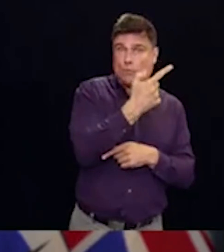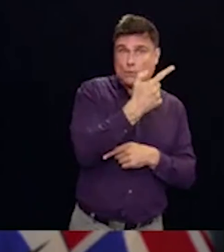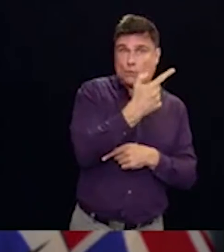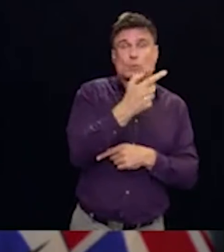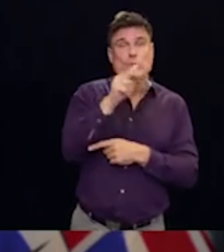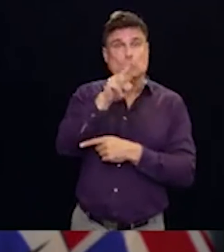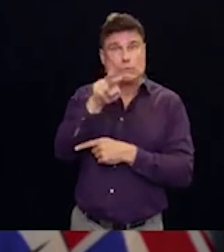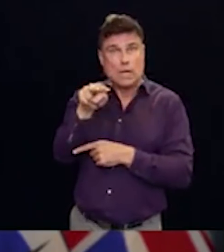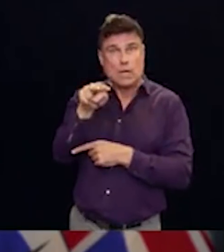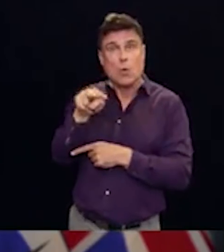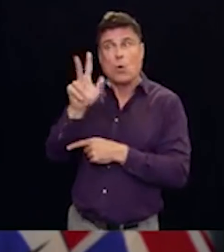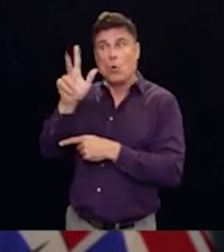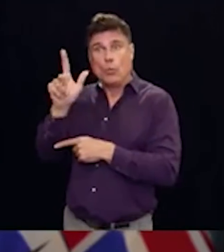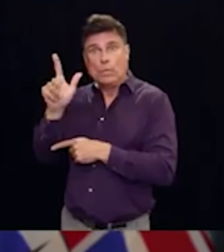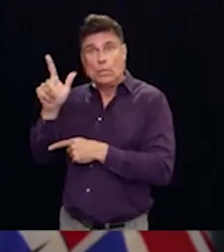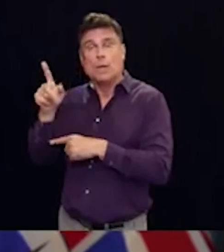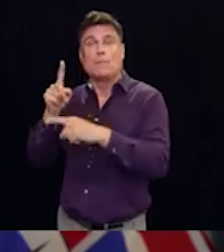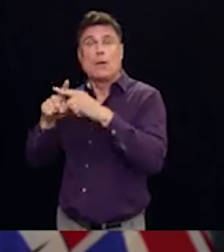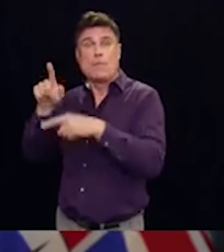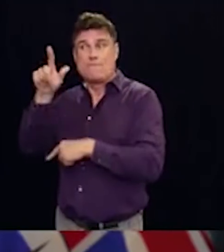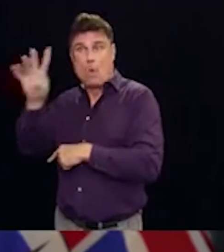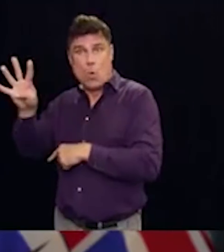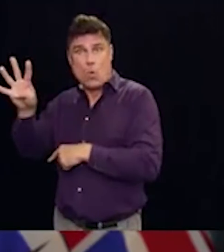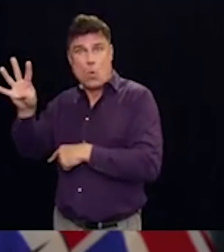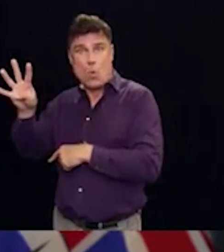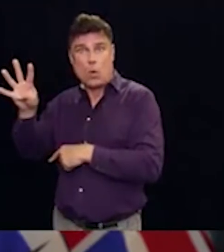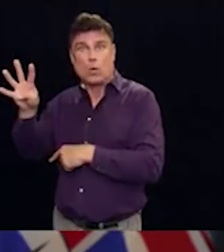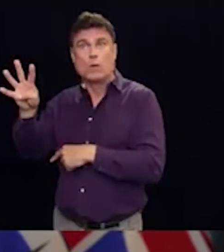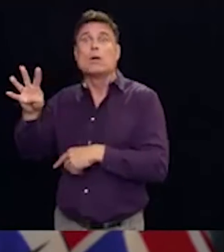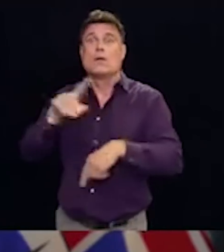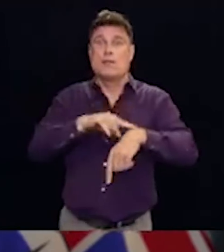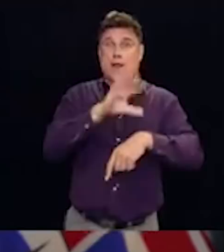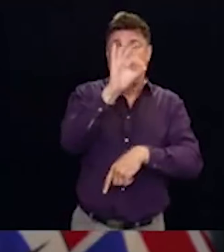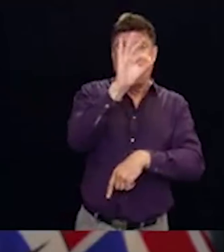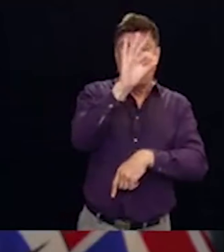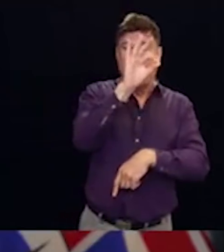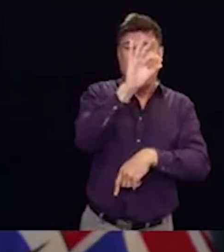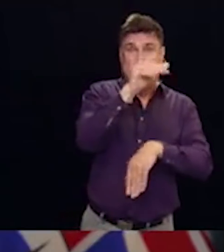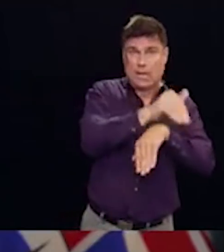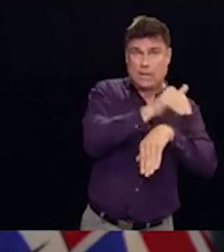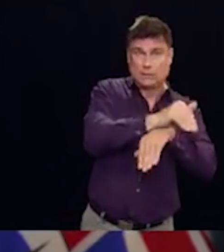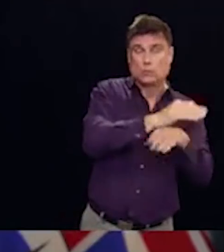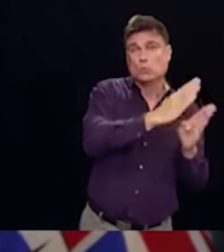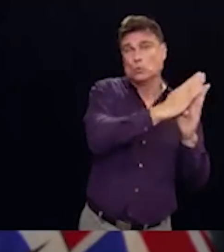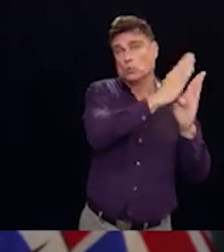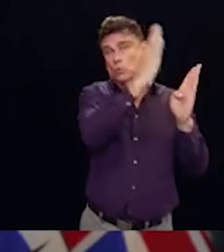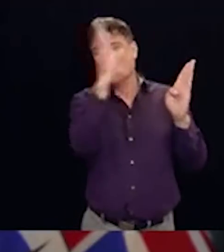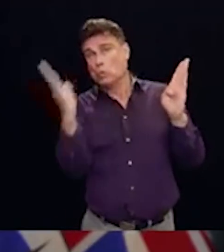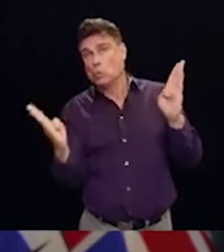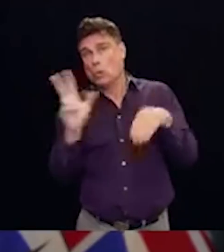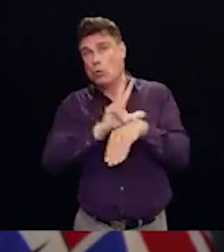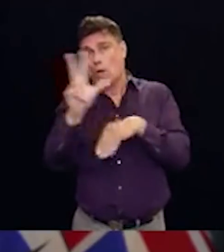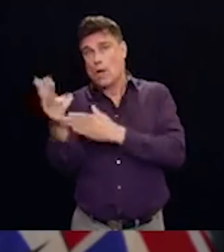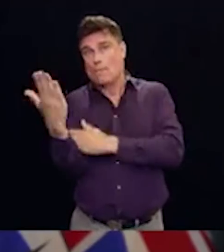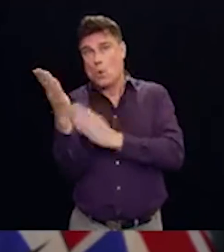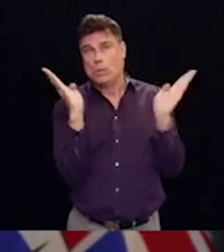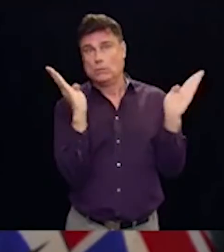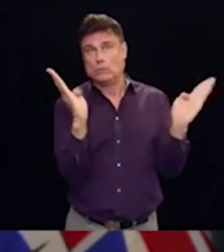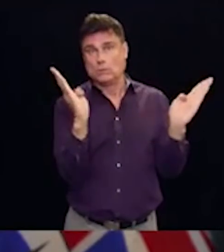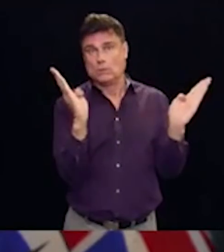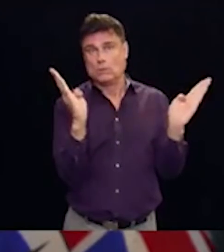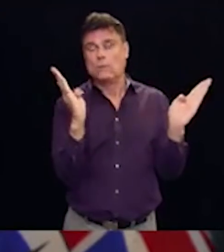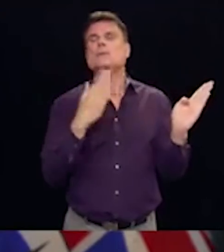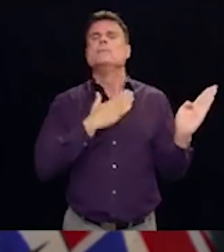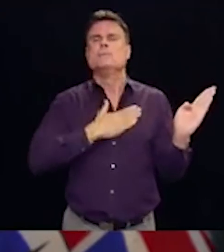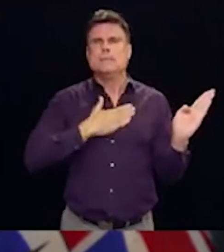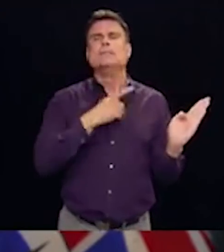24th between 9 p.m. and 3 a.m. may have been exposed and are asked to monitor themselves closely for symptoms.